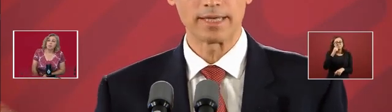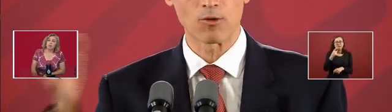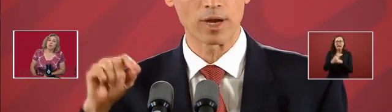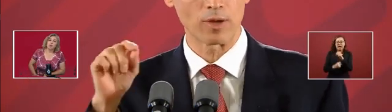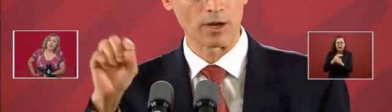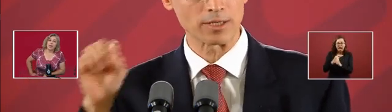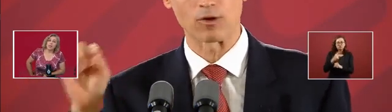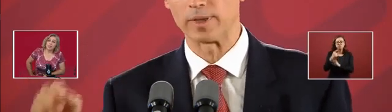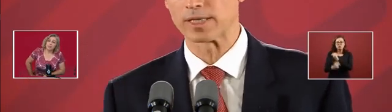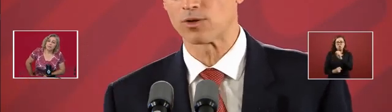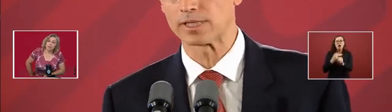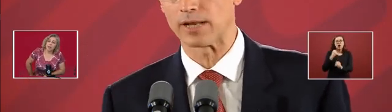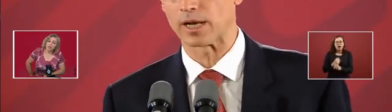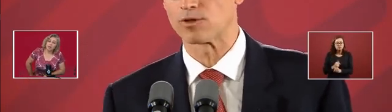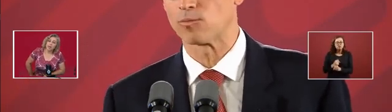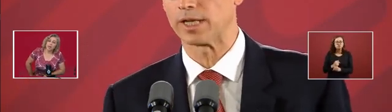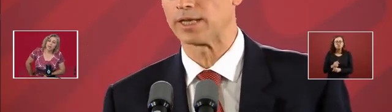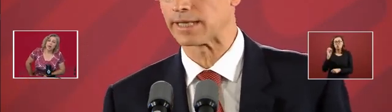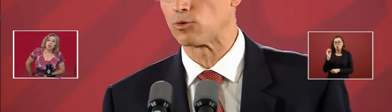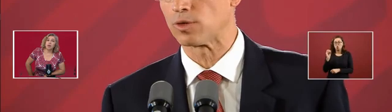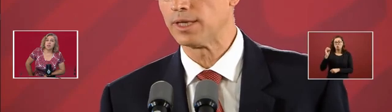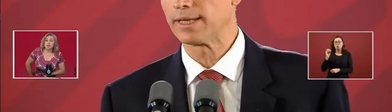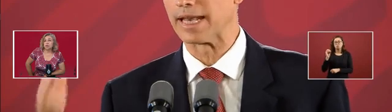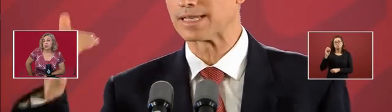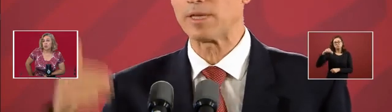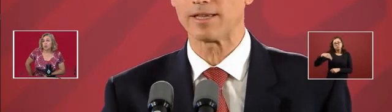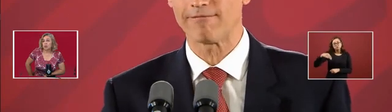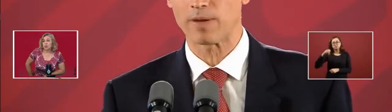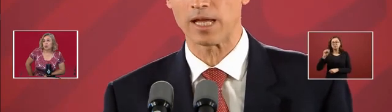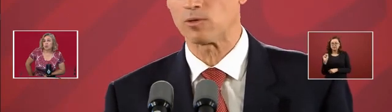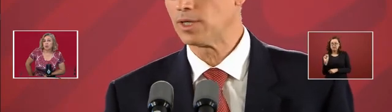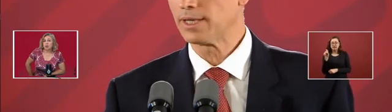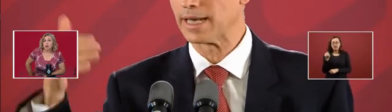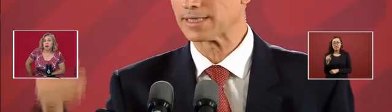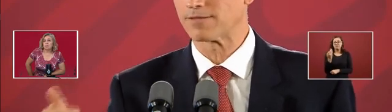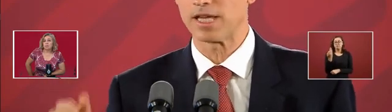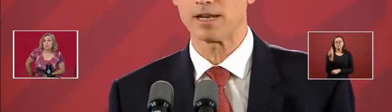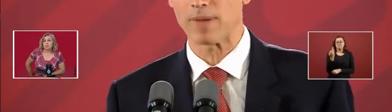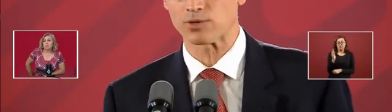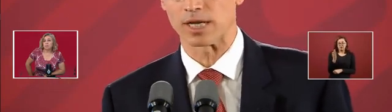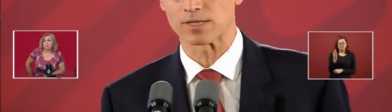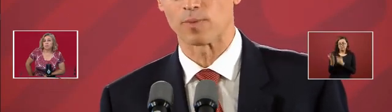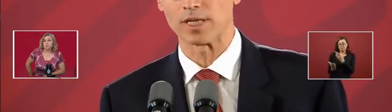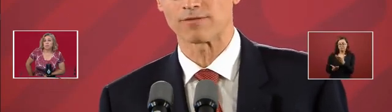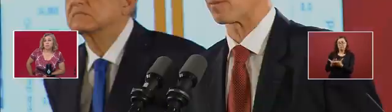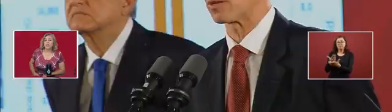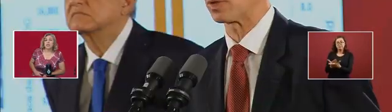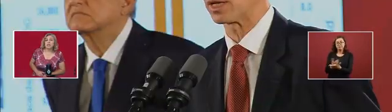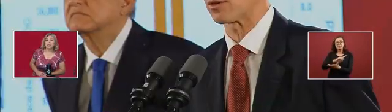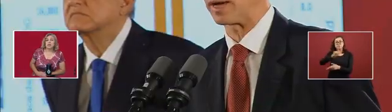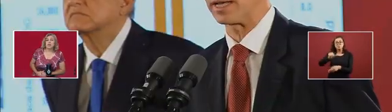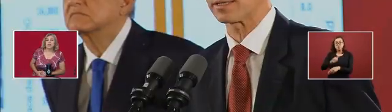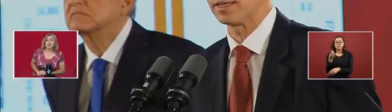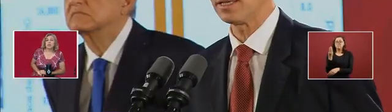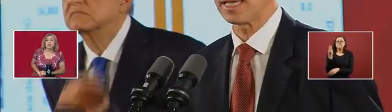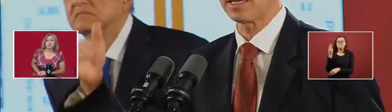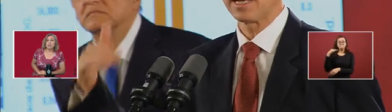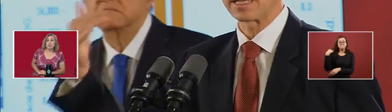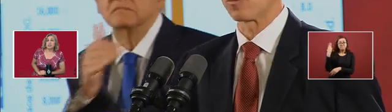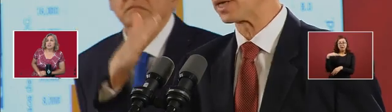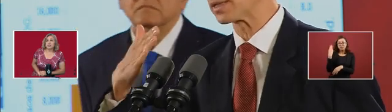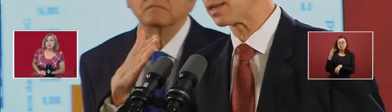confused Vamos a between tener dengue and vacunas contra la influenza. influenza. En Yes, este we are momento going to no se have puede comprar vaccinations. porque las vacunas no existen. Right now, we do not Así have the de simple. La vaccinations vacuna